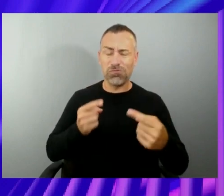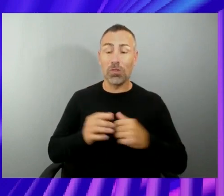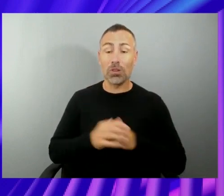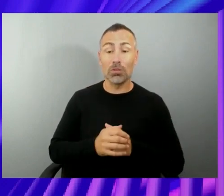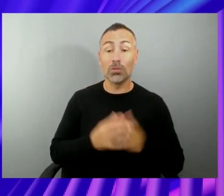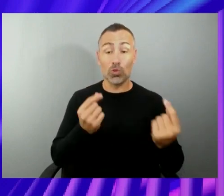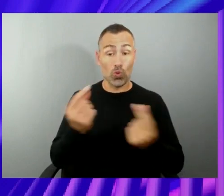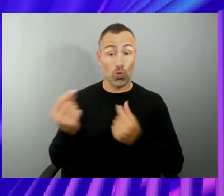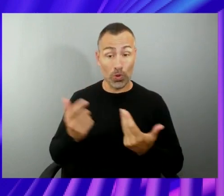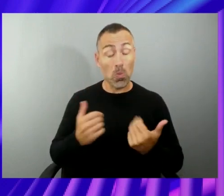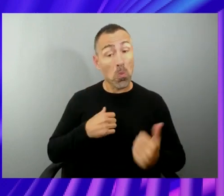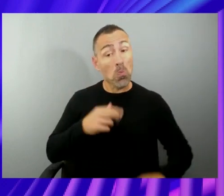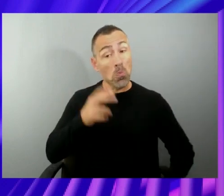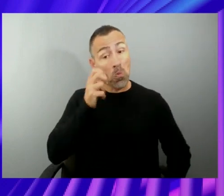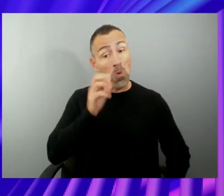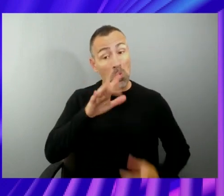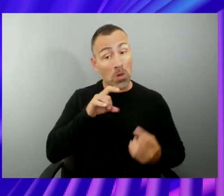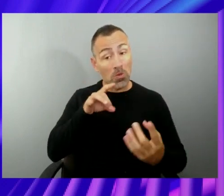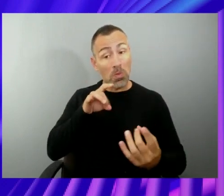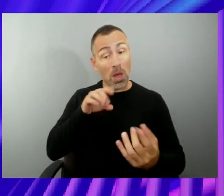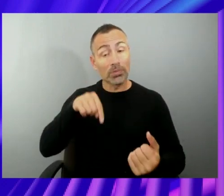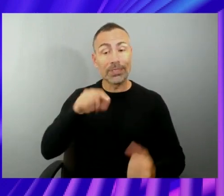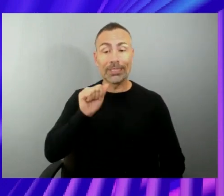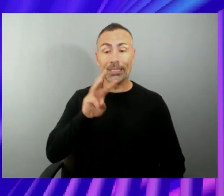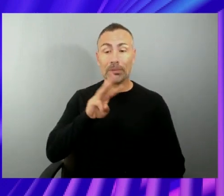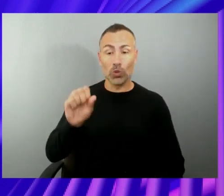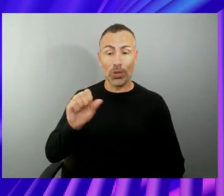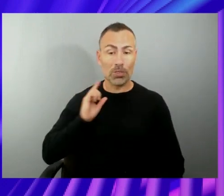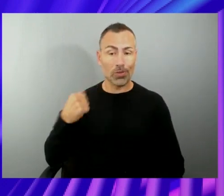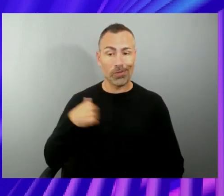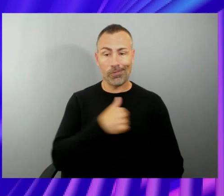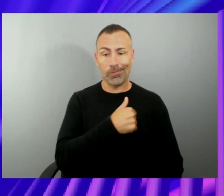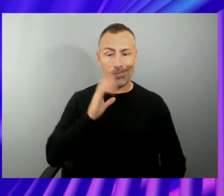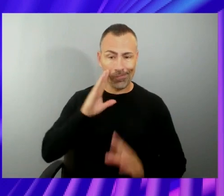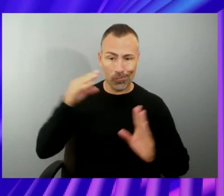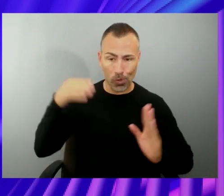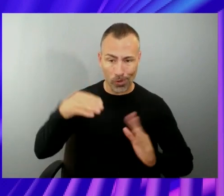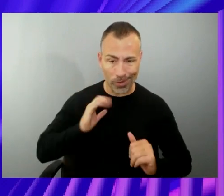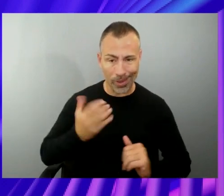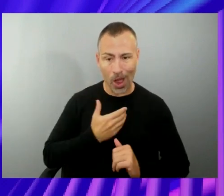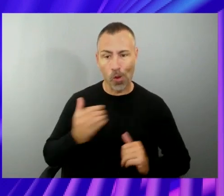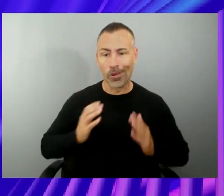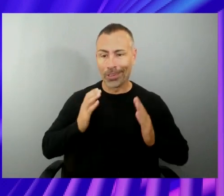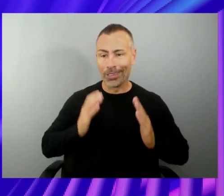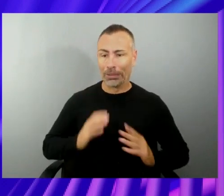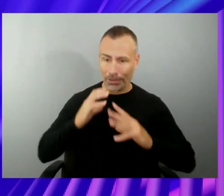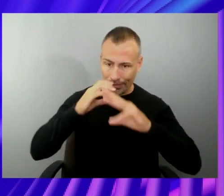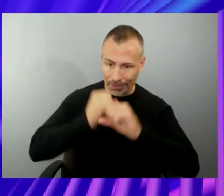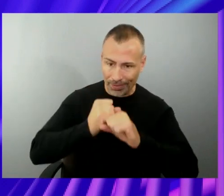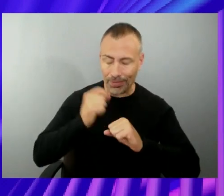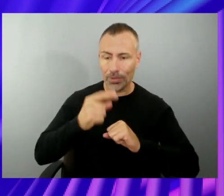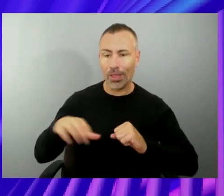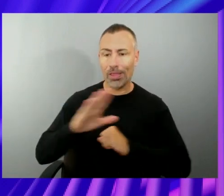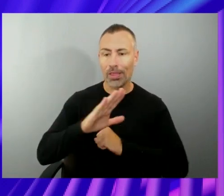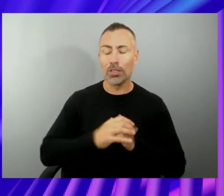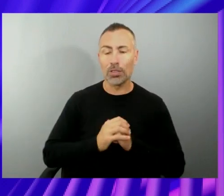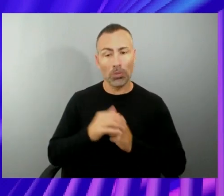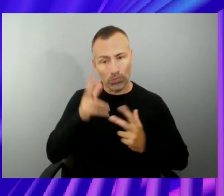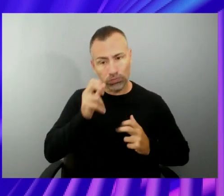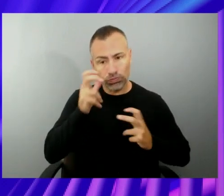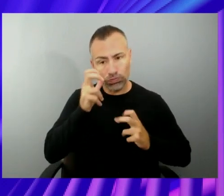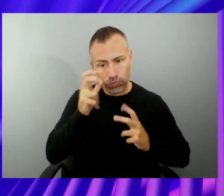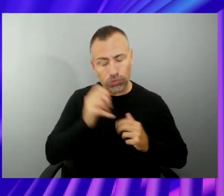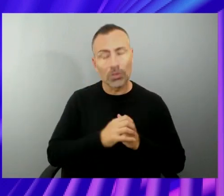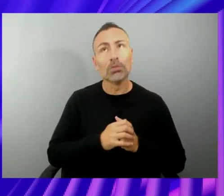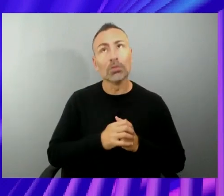customer feedback. This is AWS. We focus on the customers. We obsess about our customers. Taking that information and building that